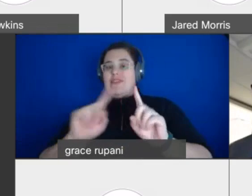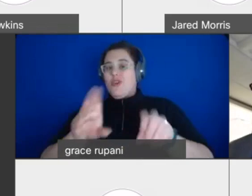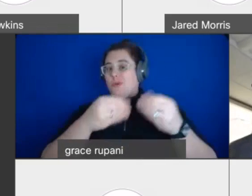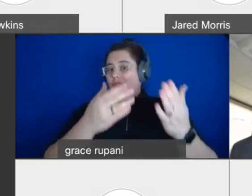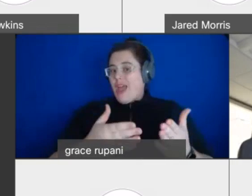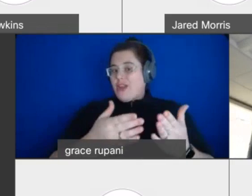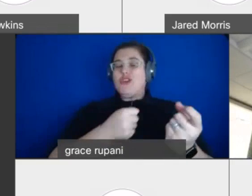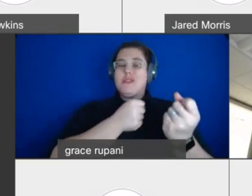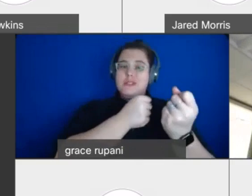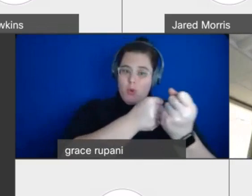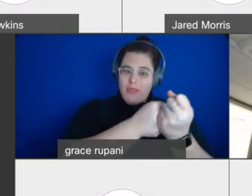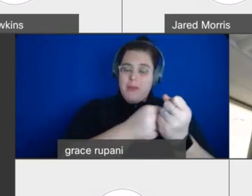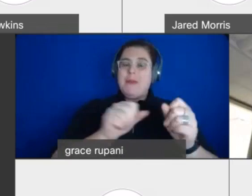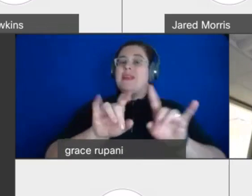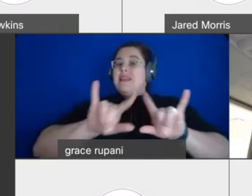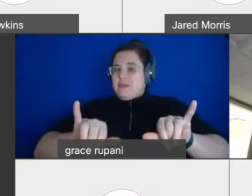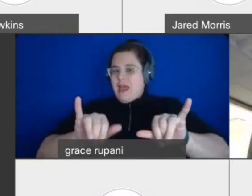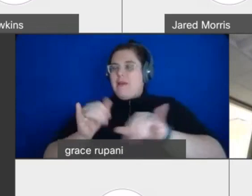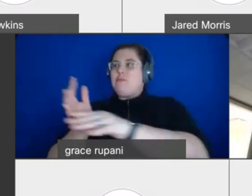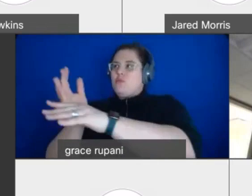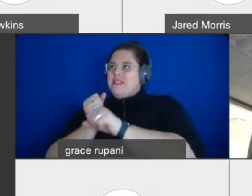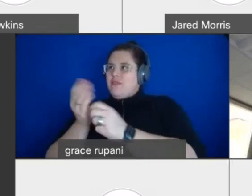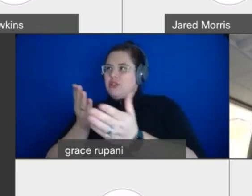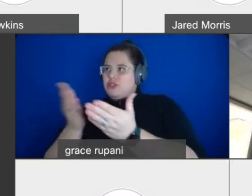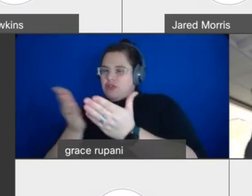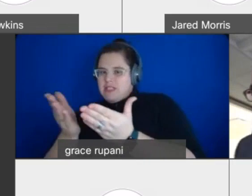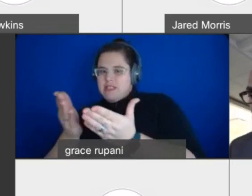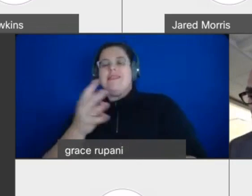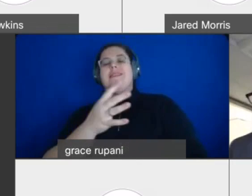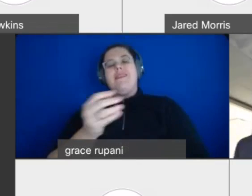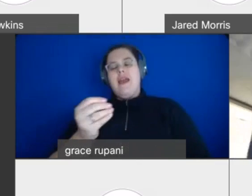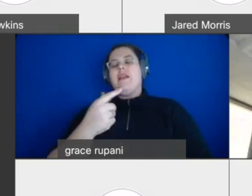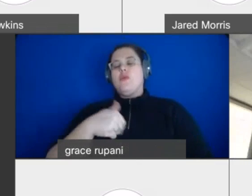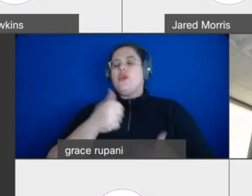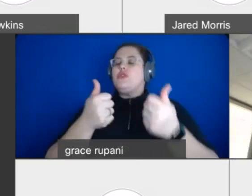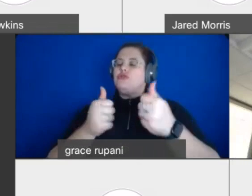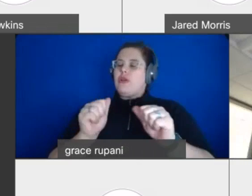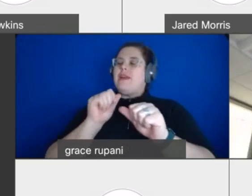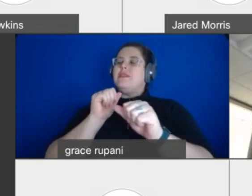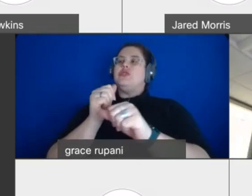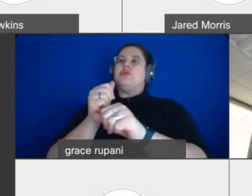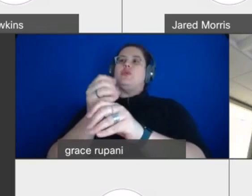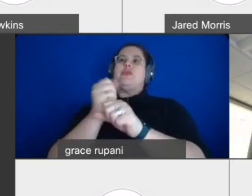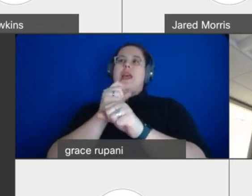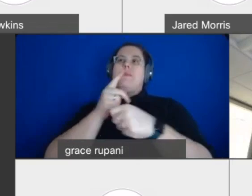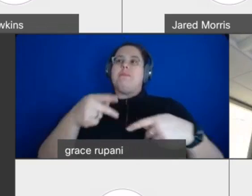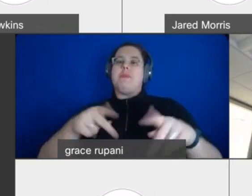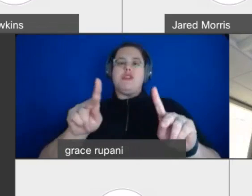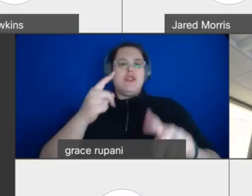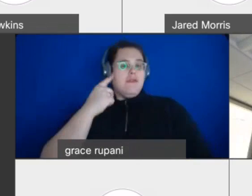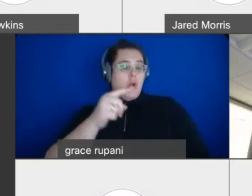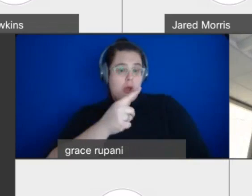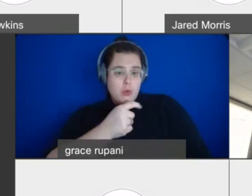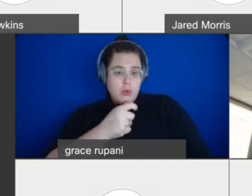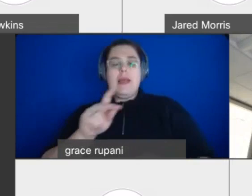that. And we're also looking to get permission for people who are able to